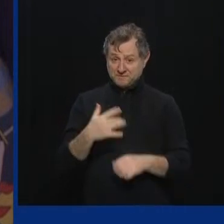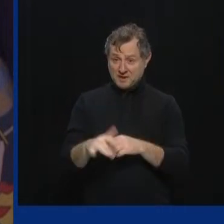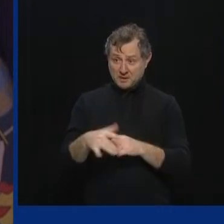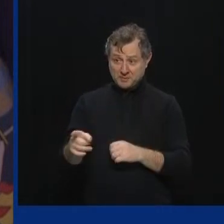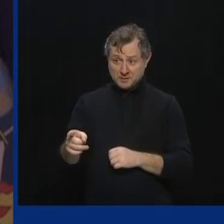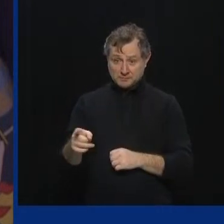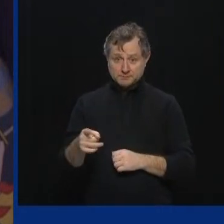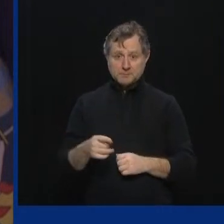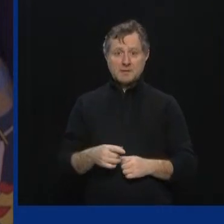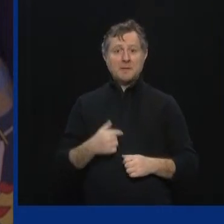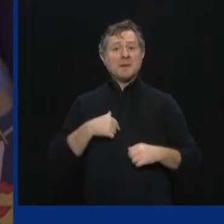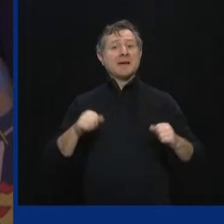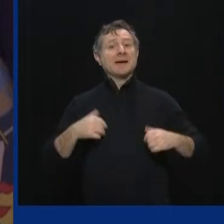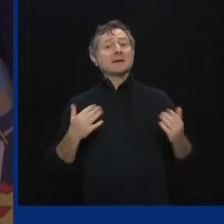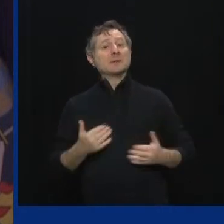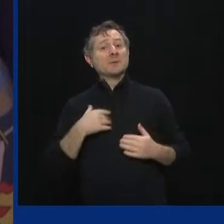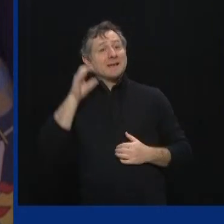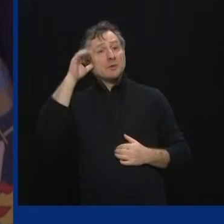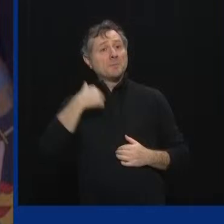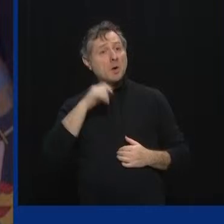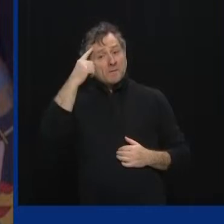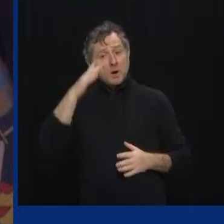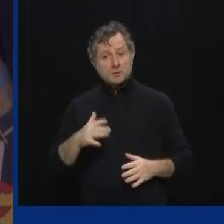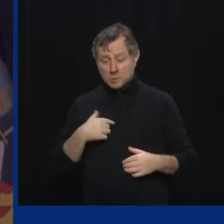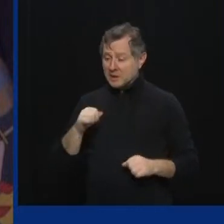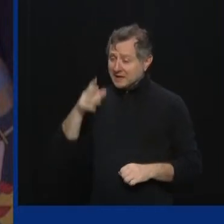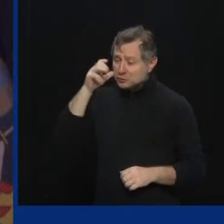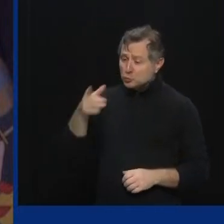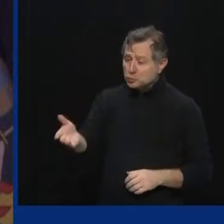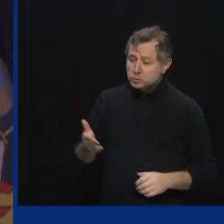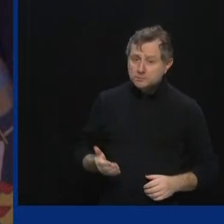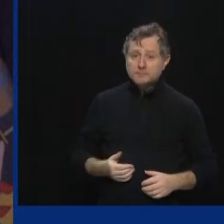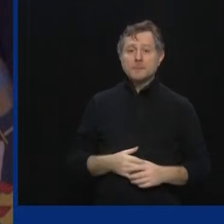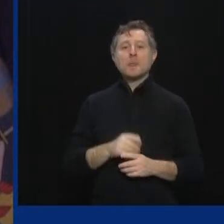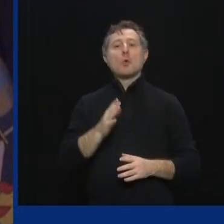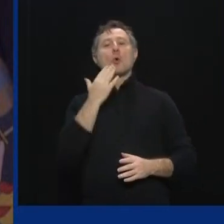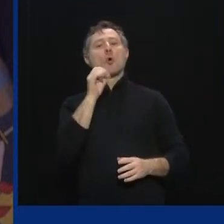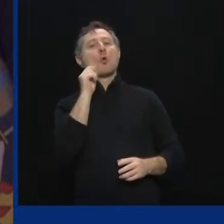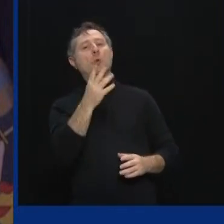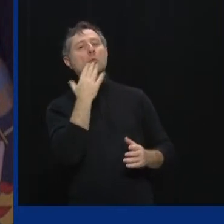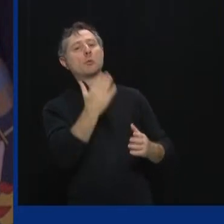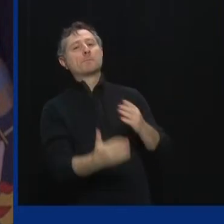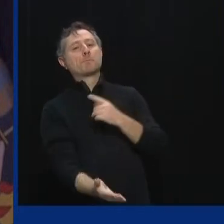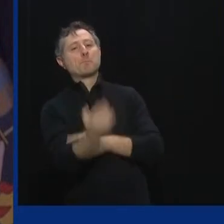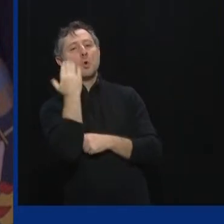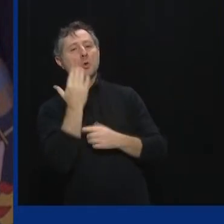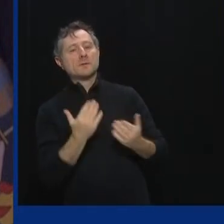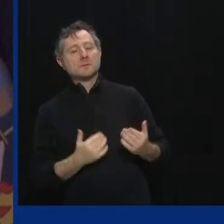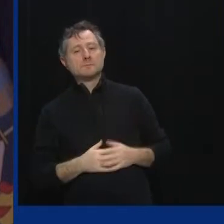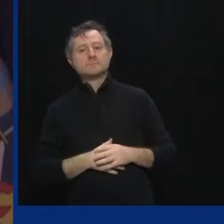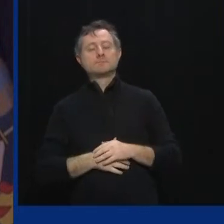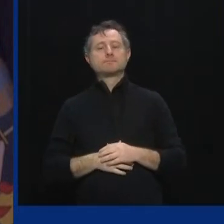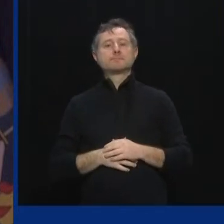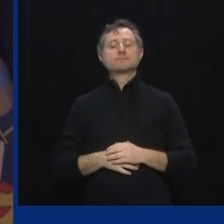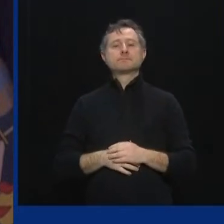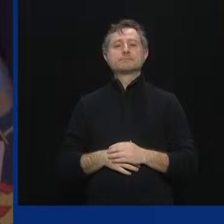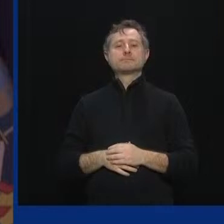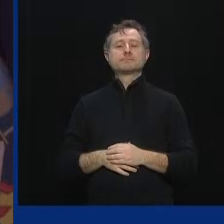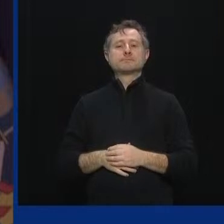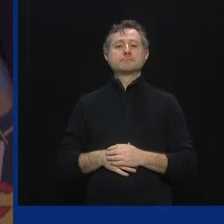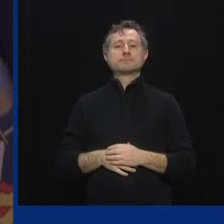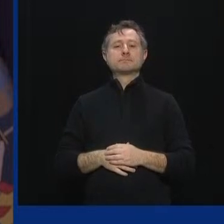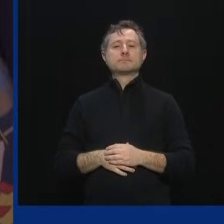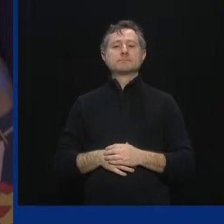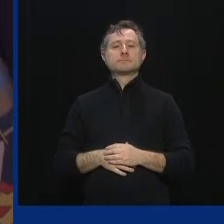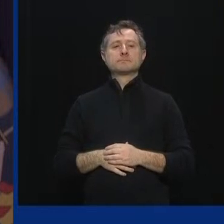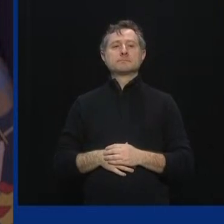I'm here. Can you hear me, Governor? Yes, we can. Okay, good morning. The local fallout from the formerly run St.